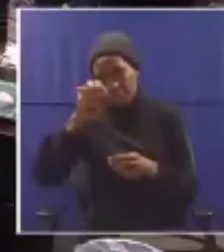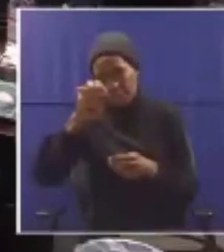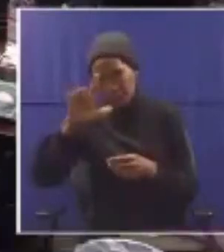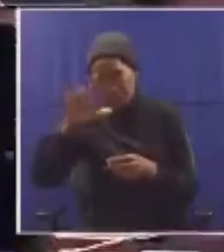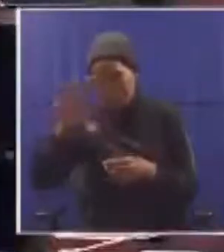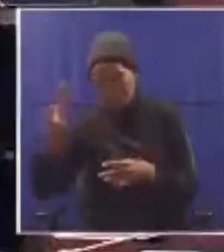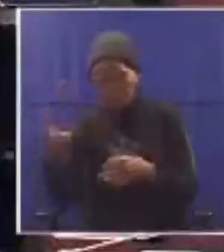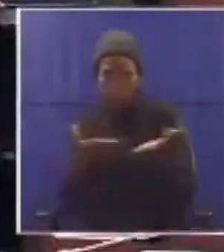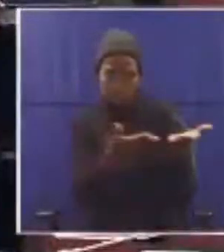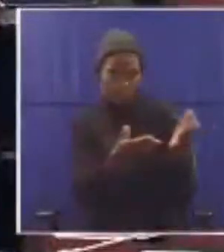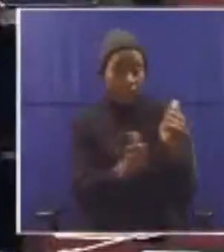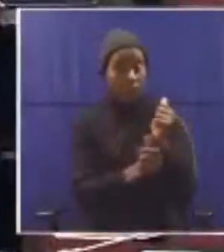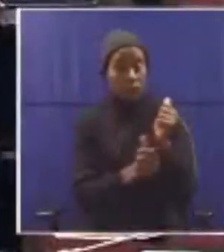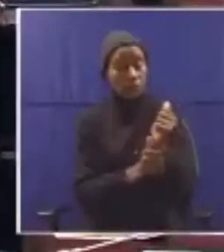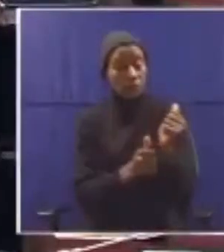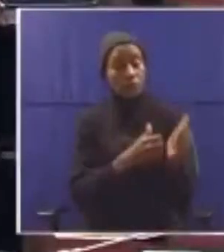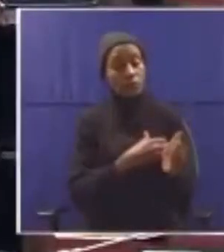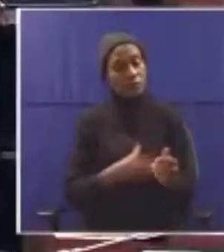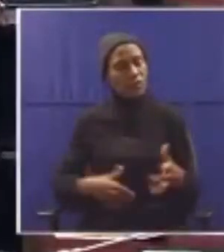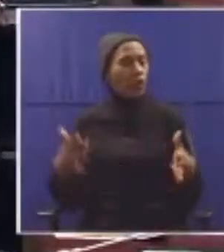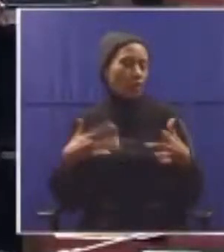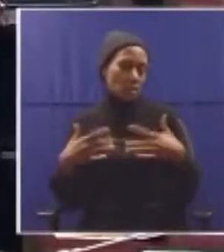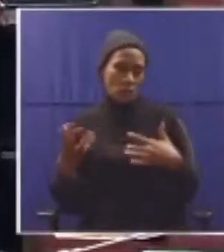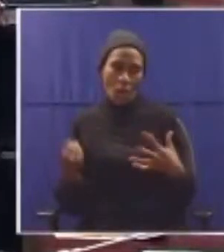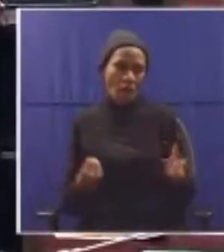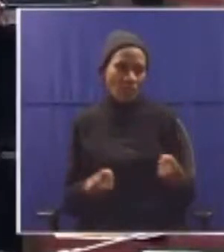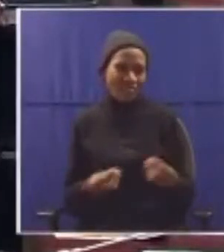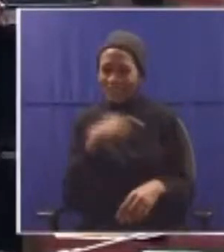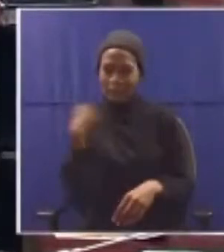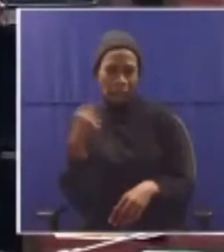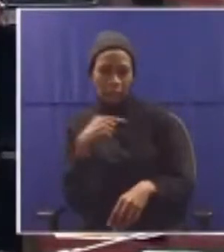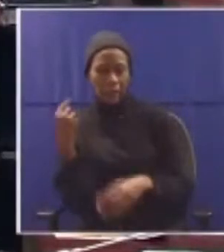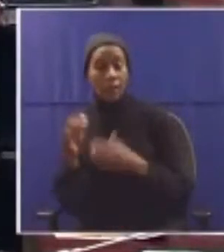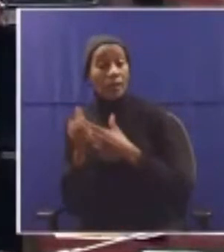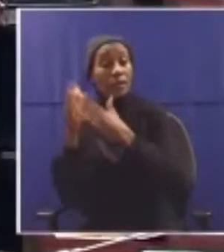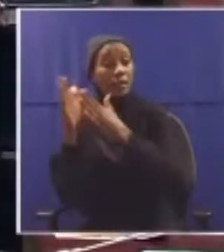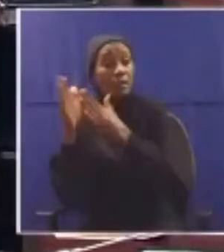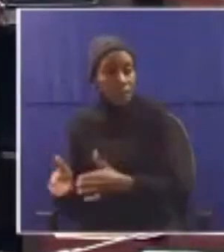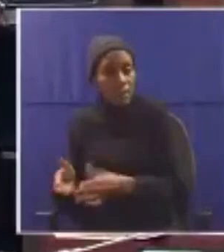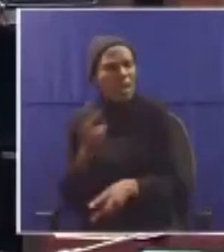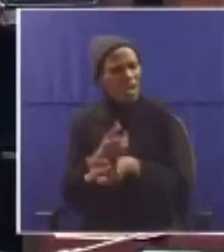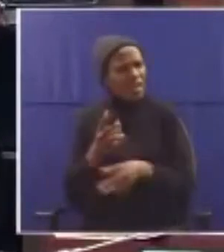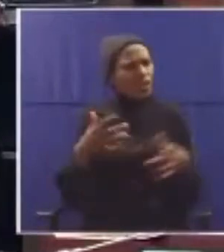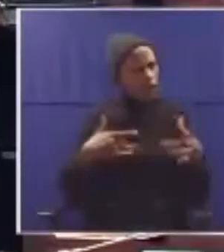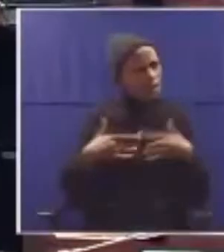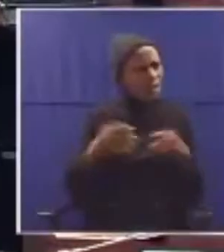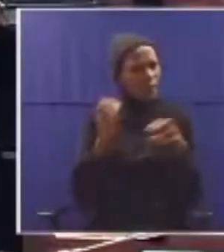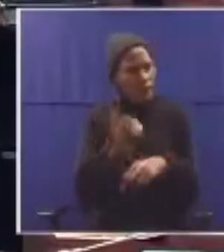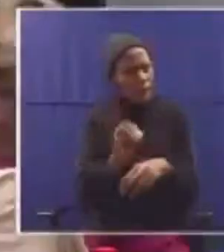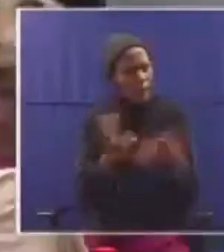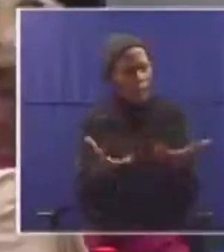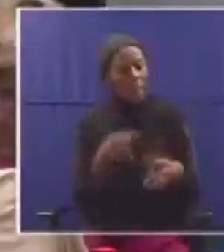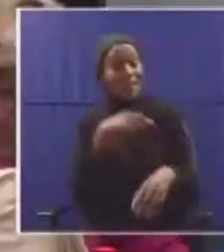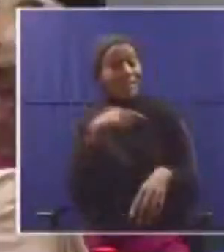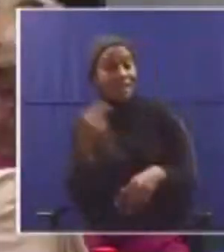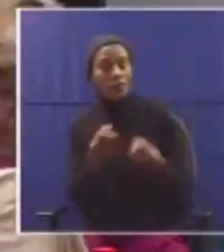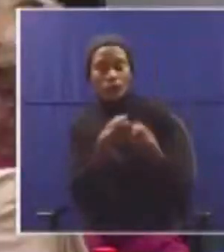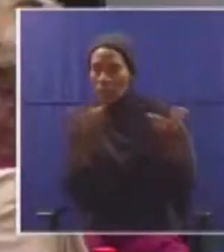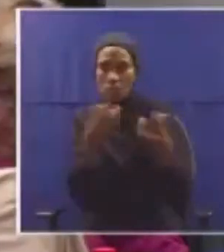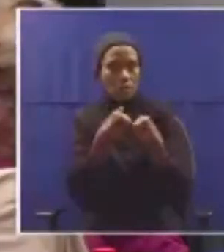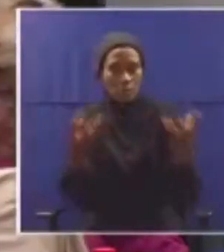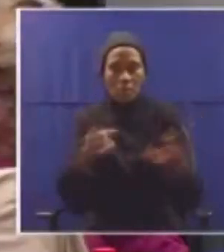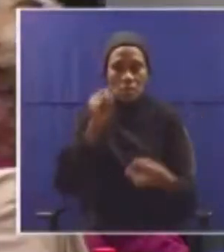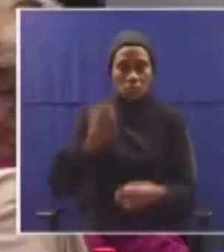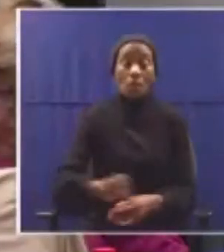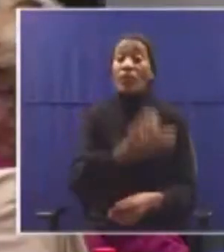Deputy President, the DA is concerned about the killings of traditional leaders, but we are also concerned about the killings of thousands of